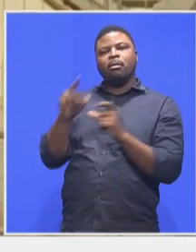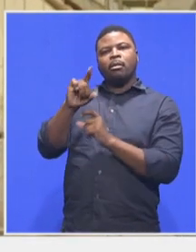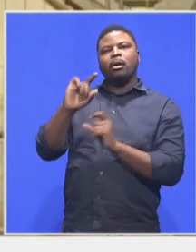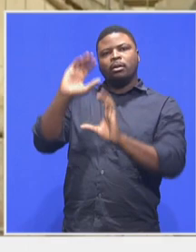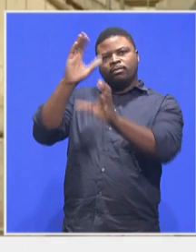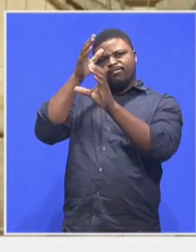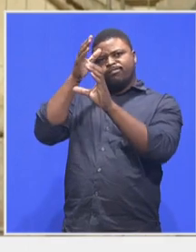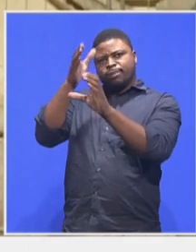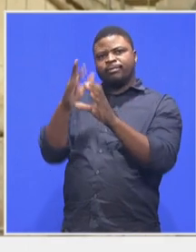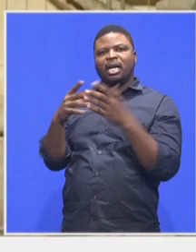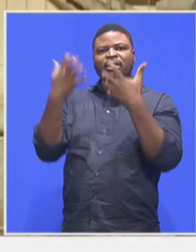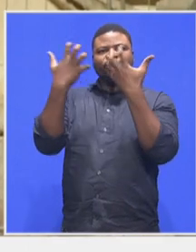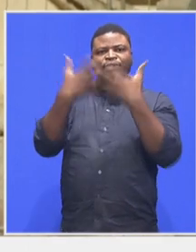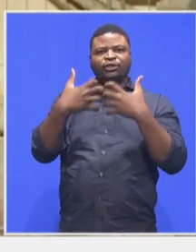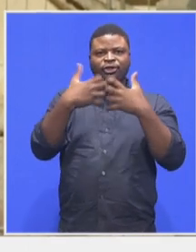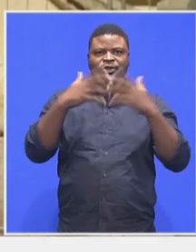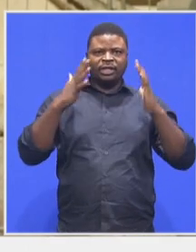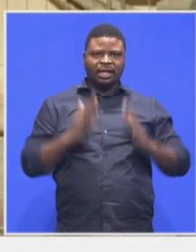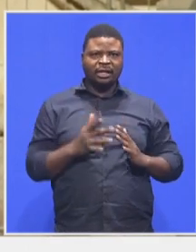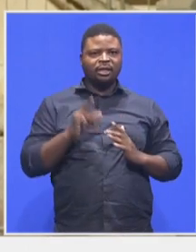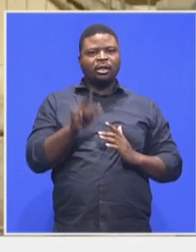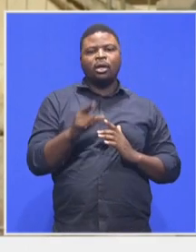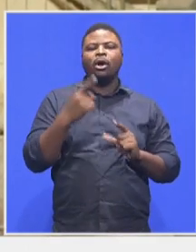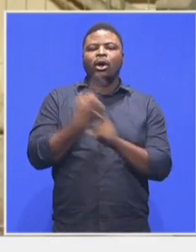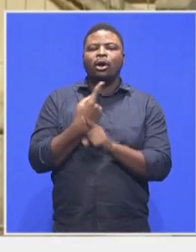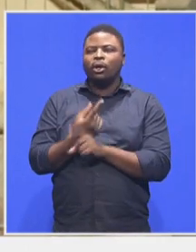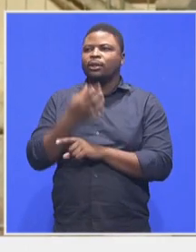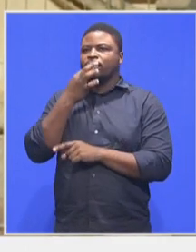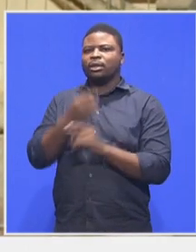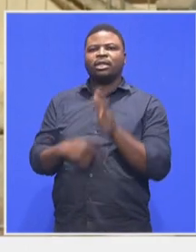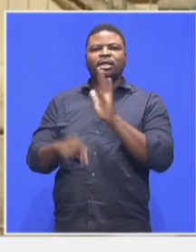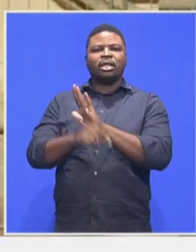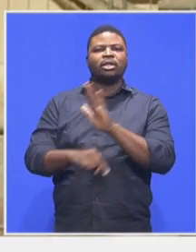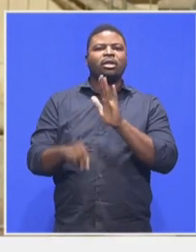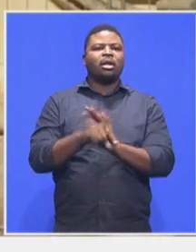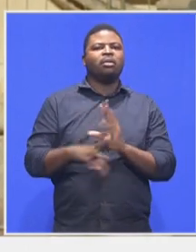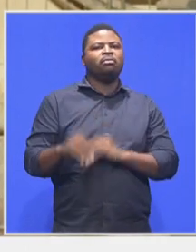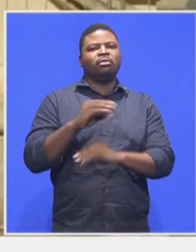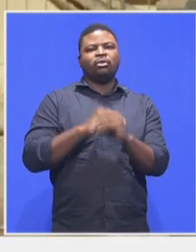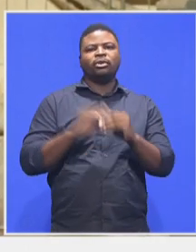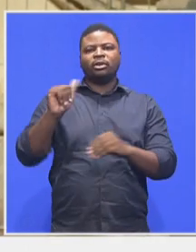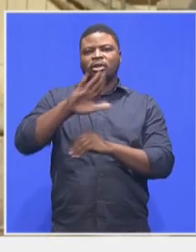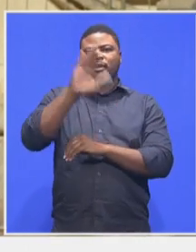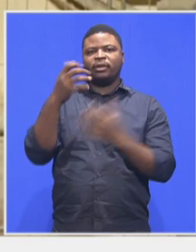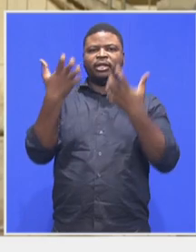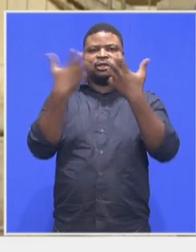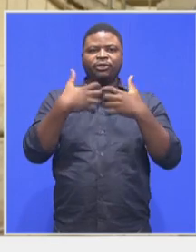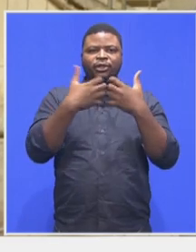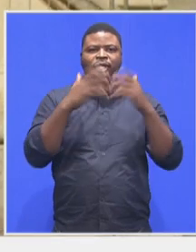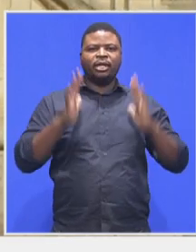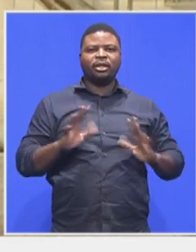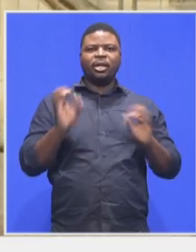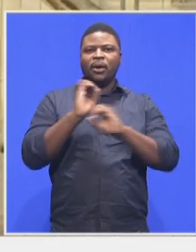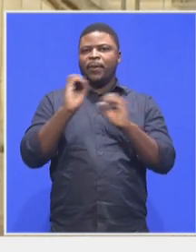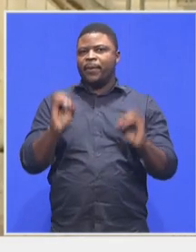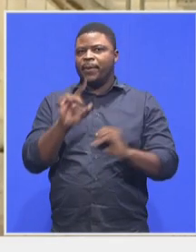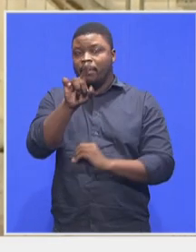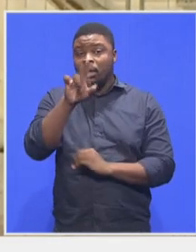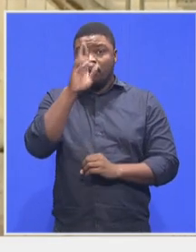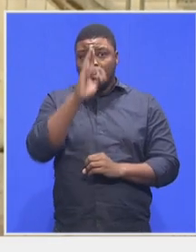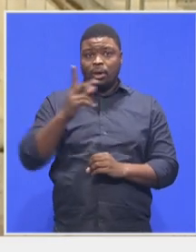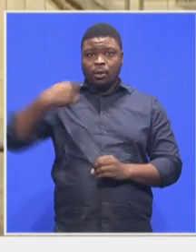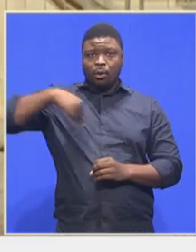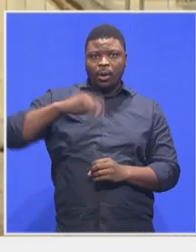story where people say we don't have engineers. I had an opportunity to speak to some of them, where they're saying that, we hear you guys saying we are not